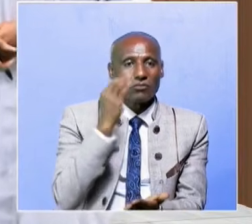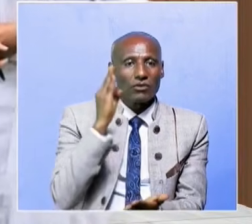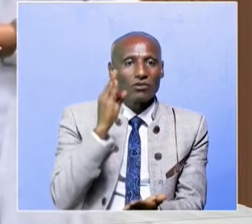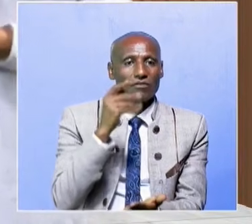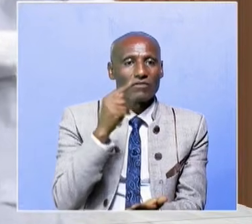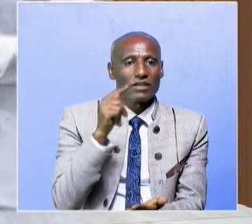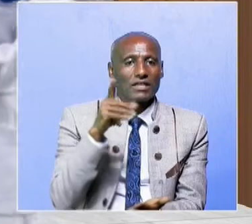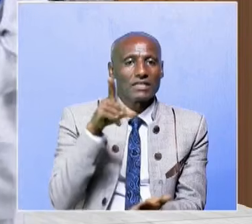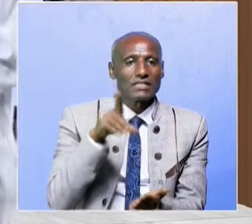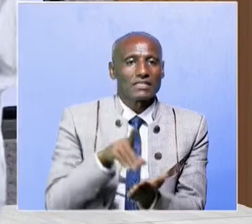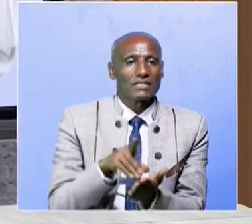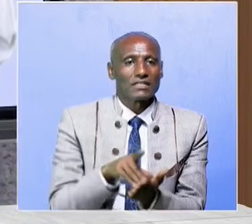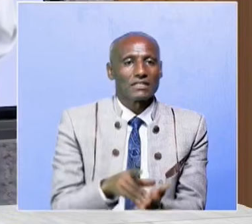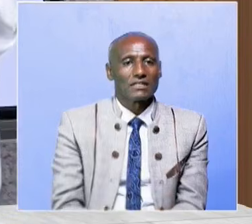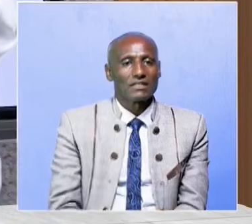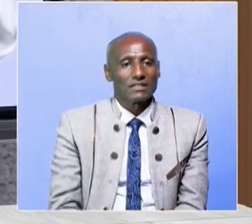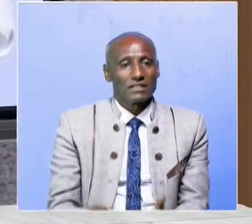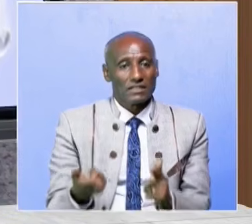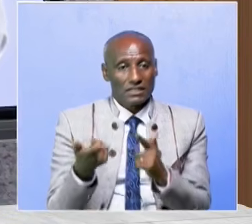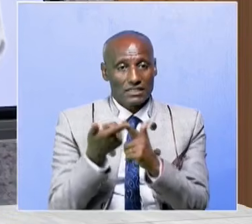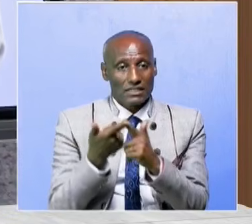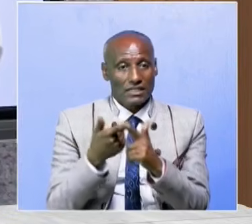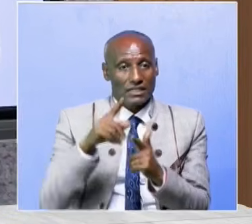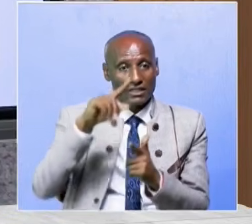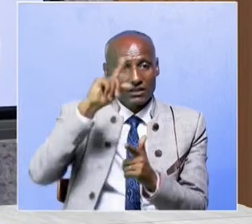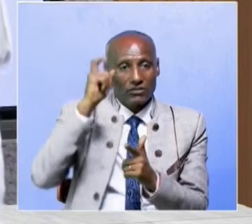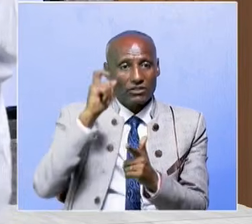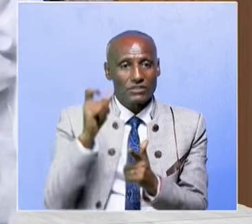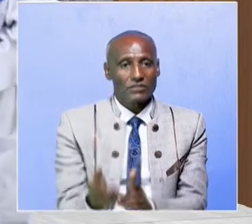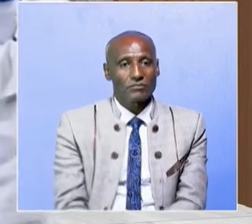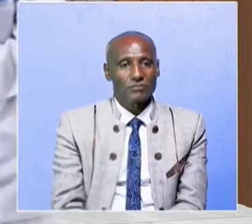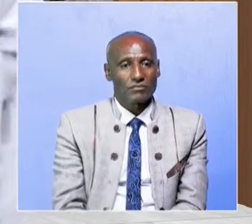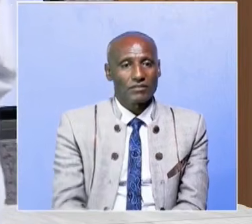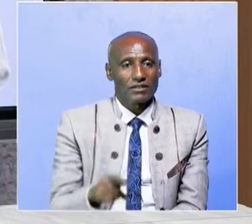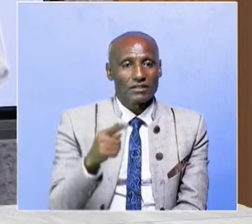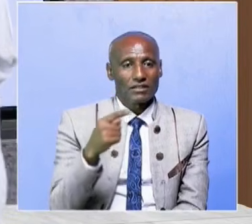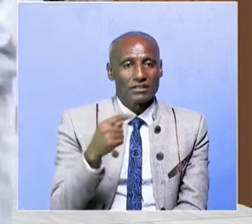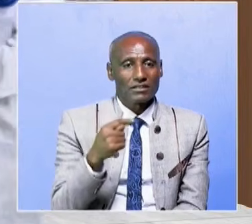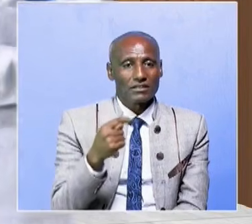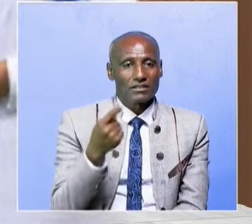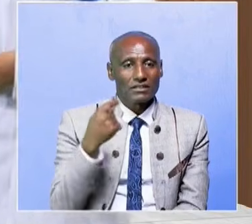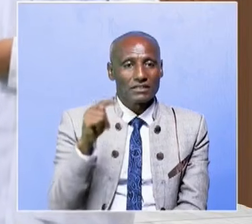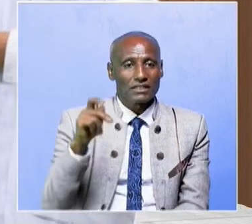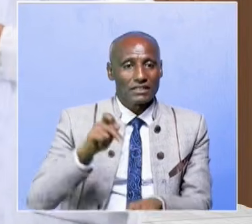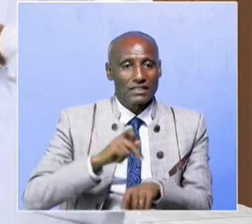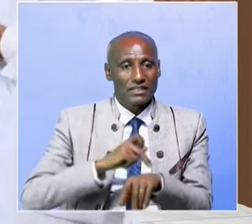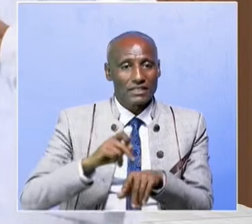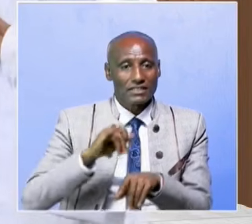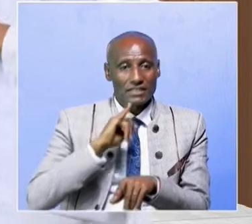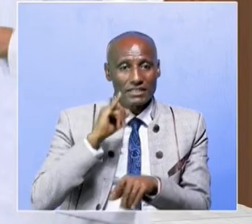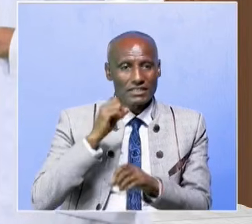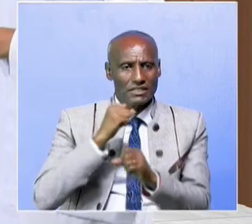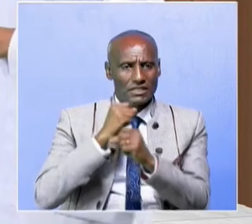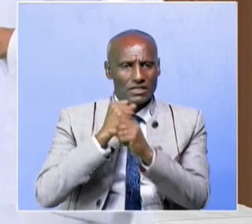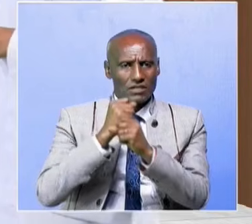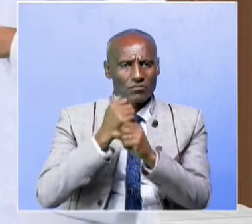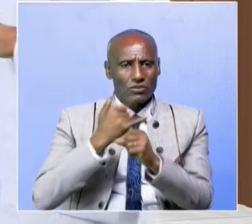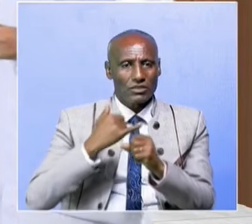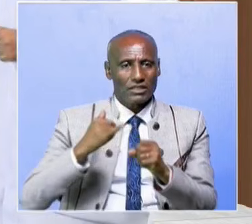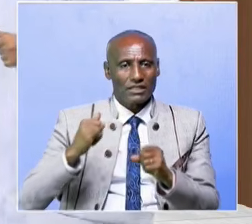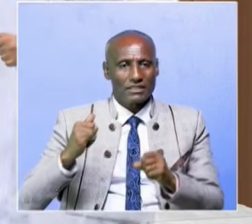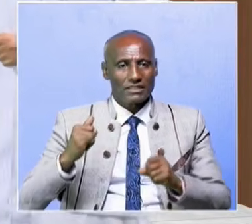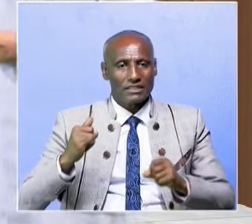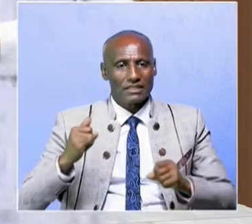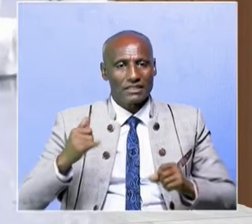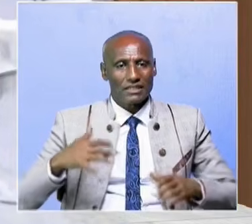city. The second question says, the blank space is protecting the wildlife